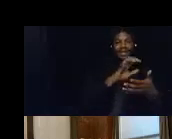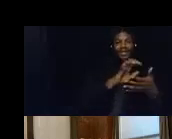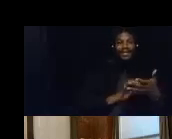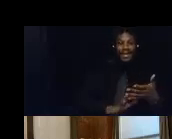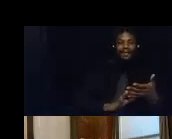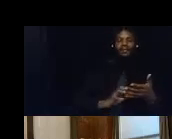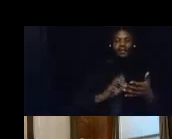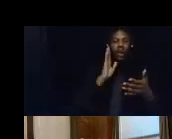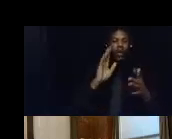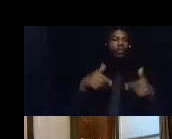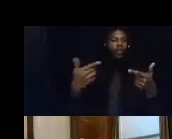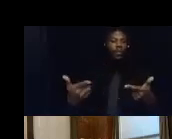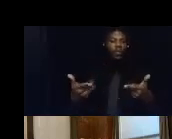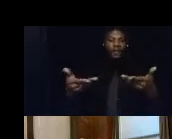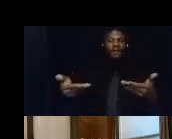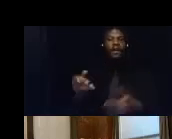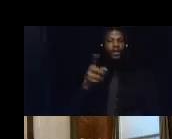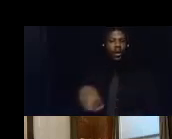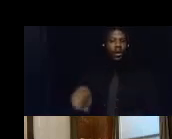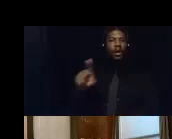I'll invite you to